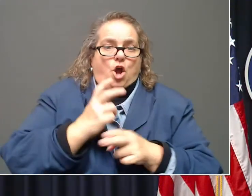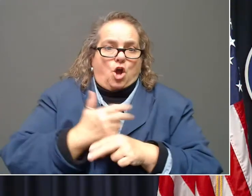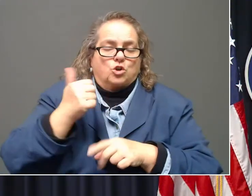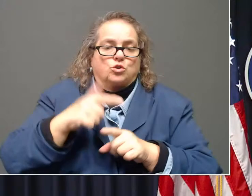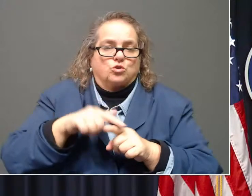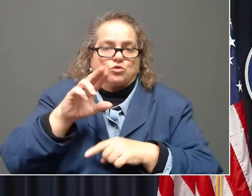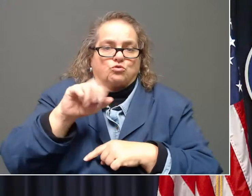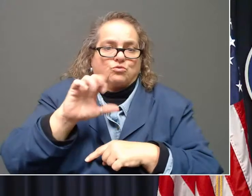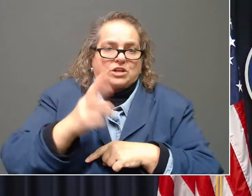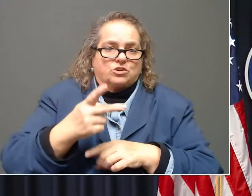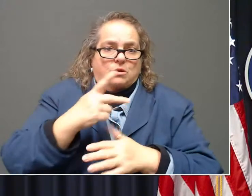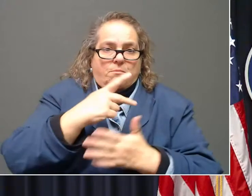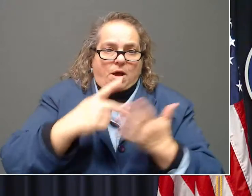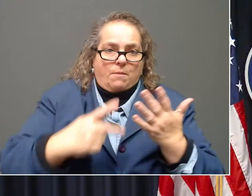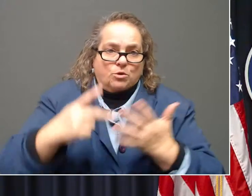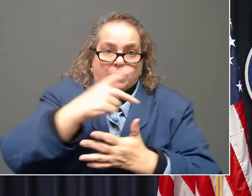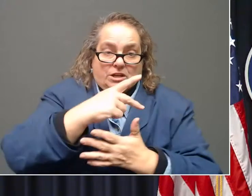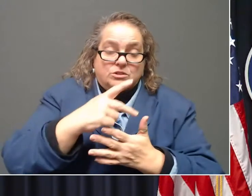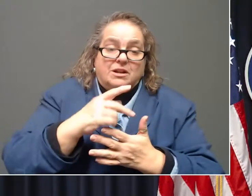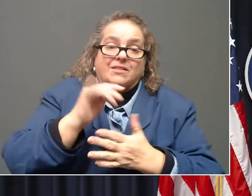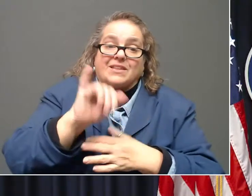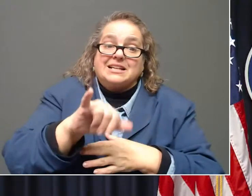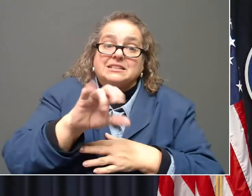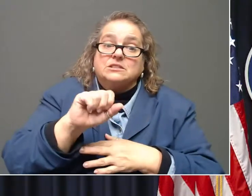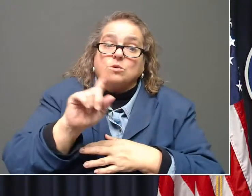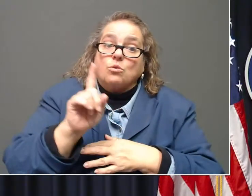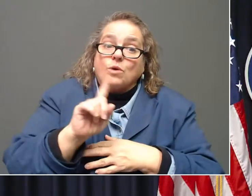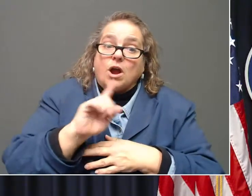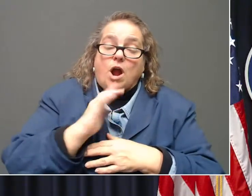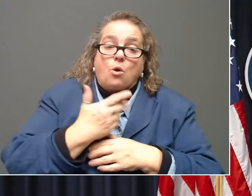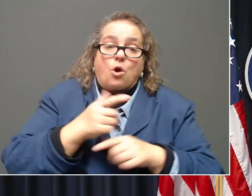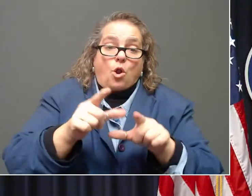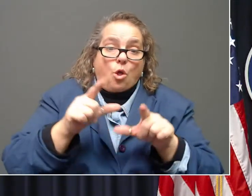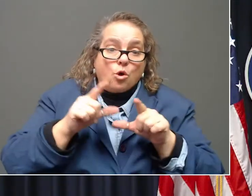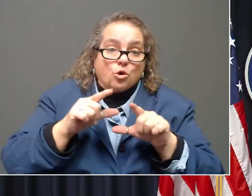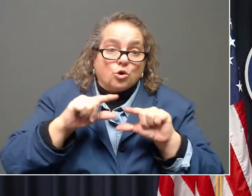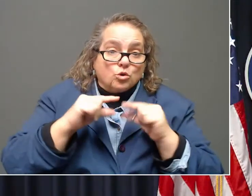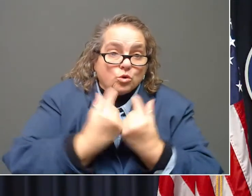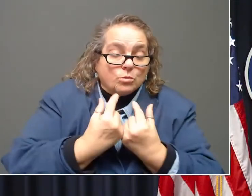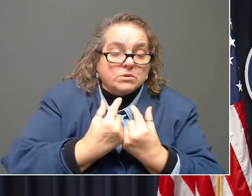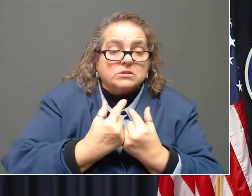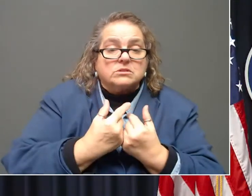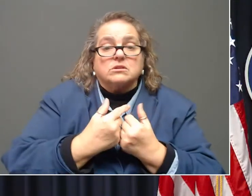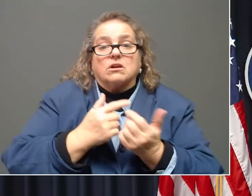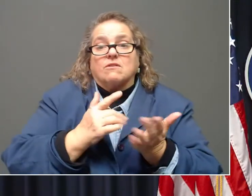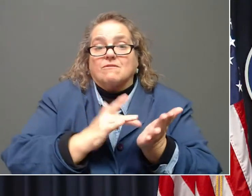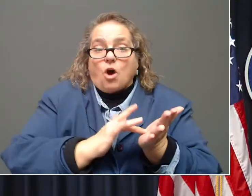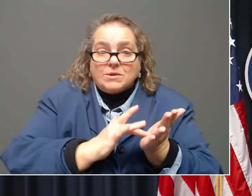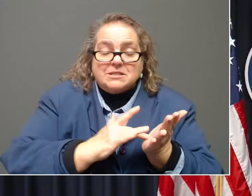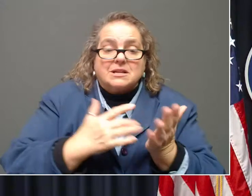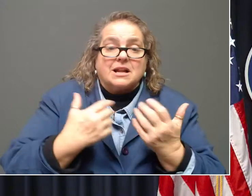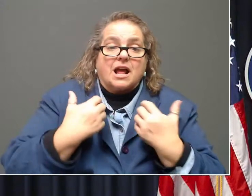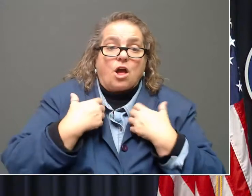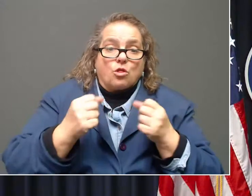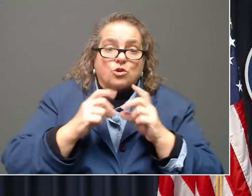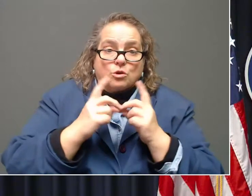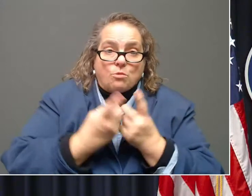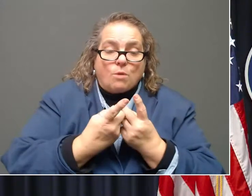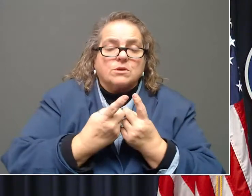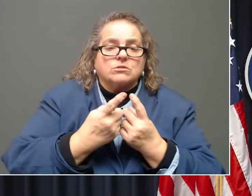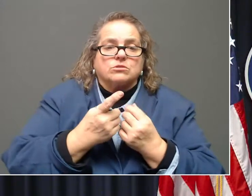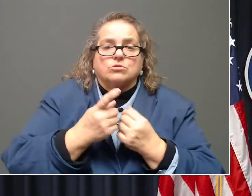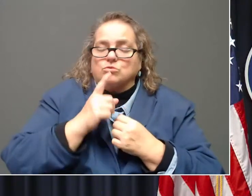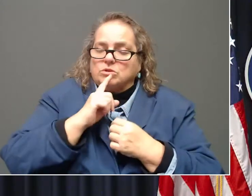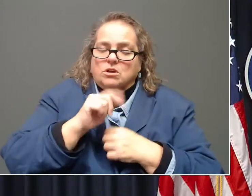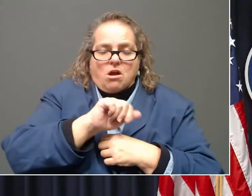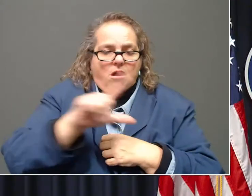location as early as next week. We got local health departments that are already doing some of that. Our long-term care